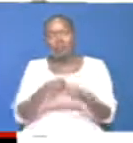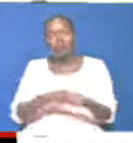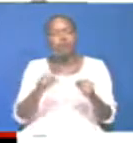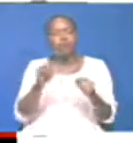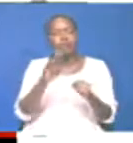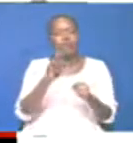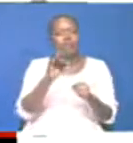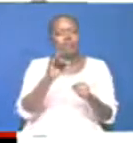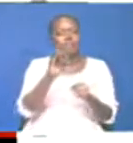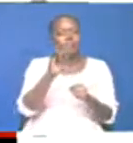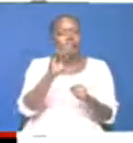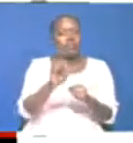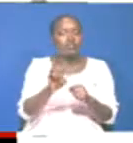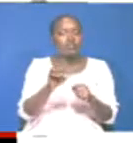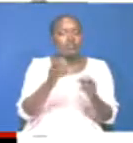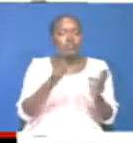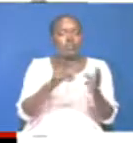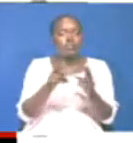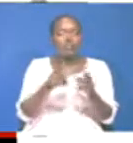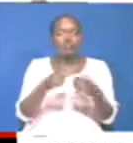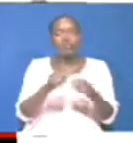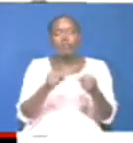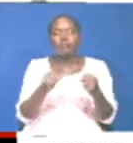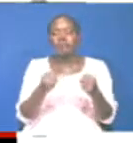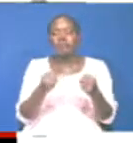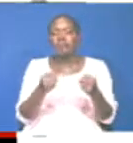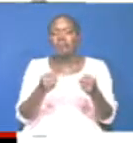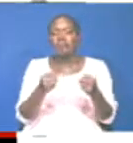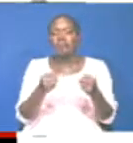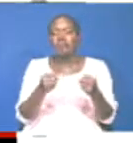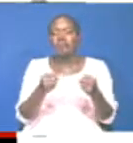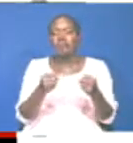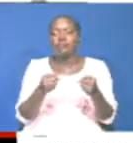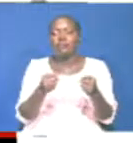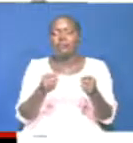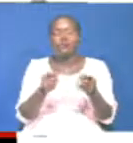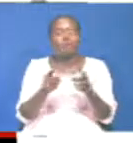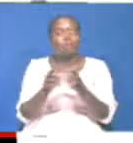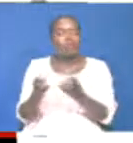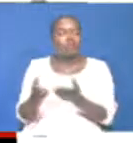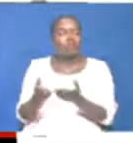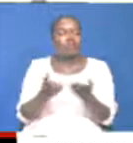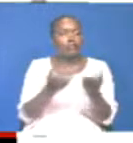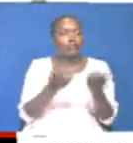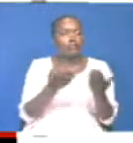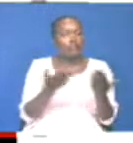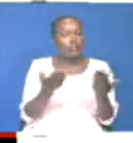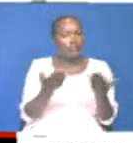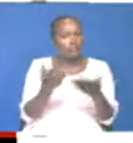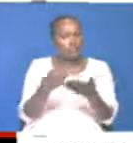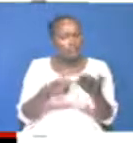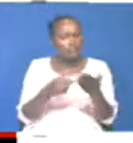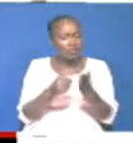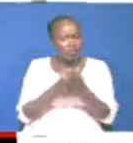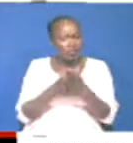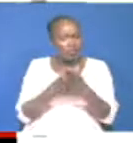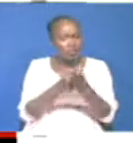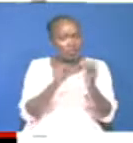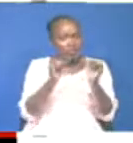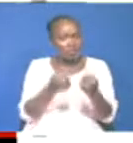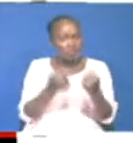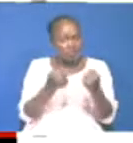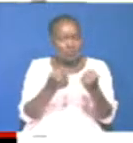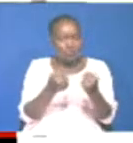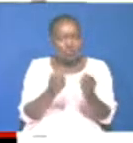an ordinary motorcycle or a border. Right. Or even a courier right. motorcycle. Right. What's your push for safety in this sector?